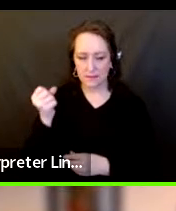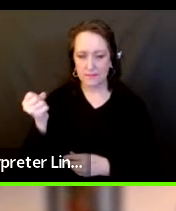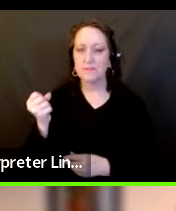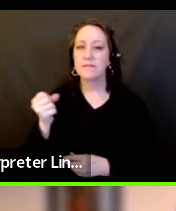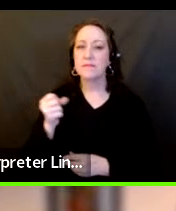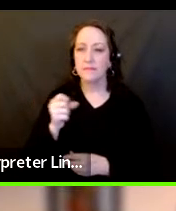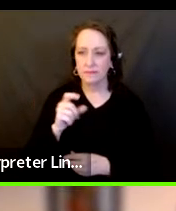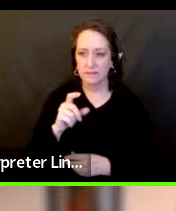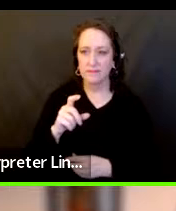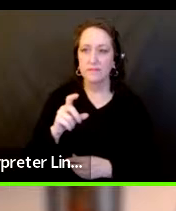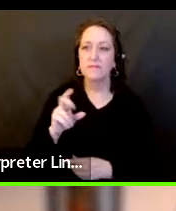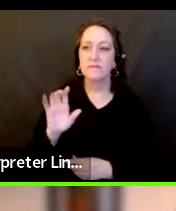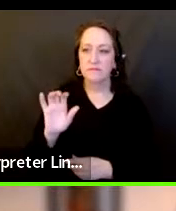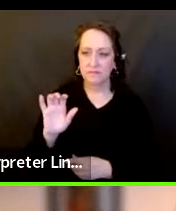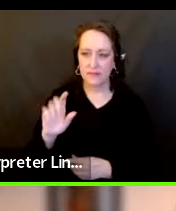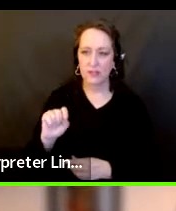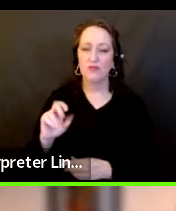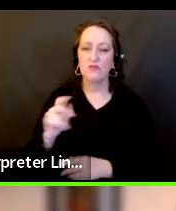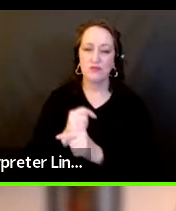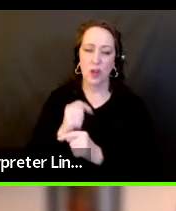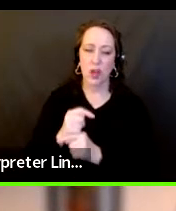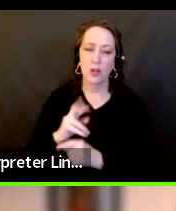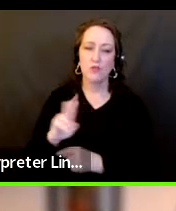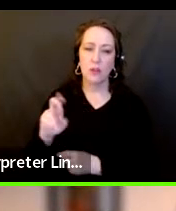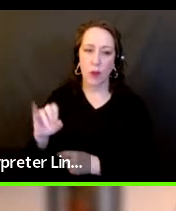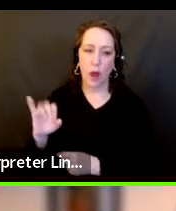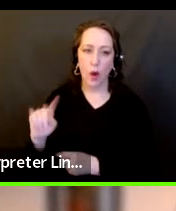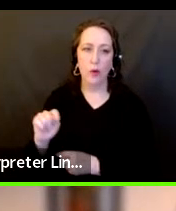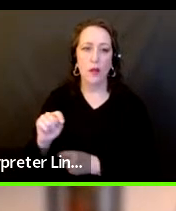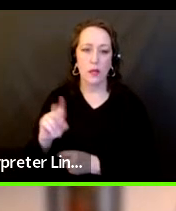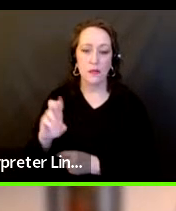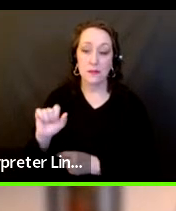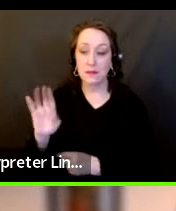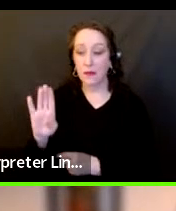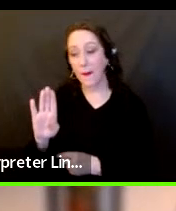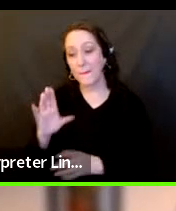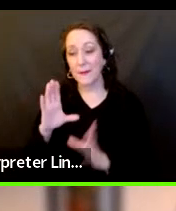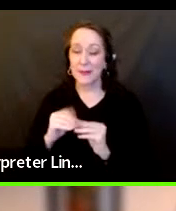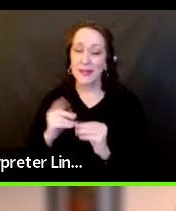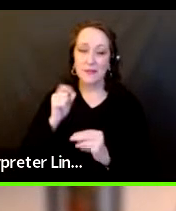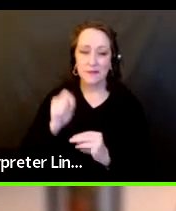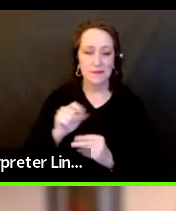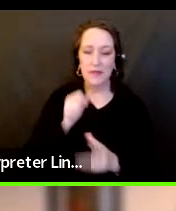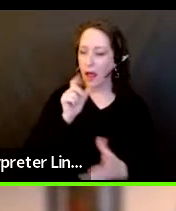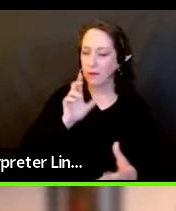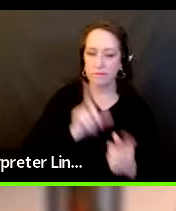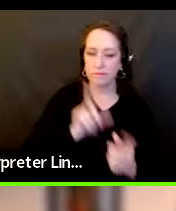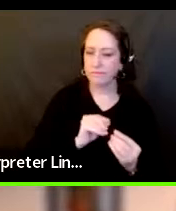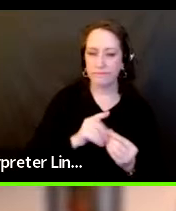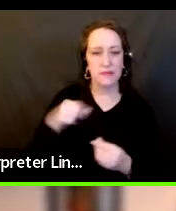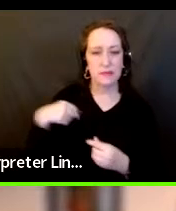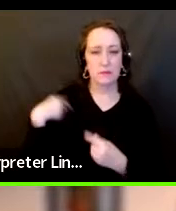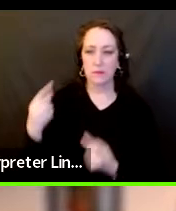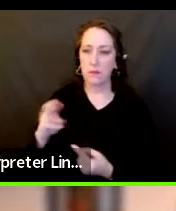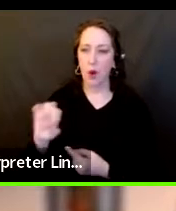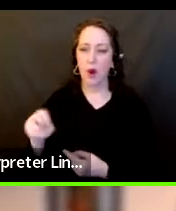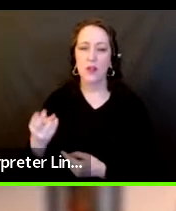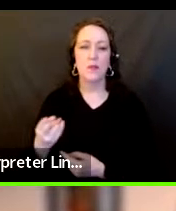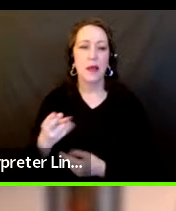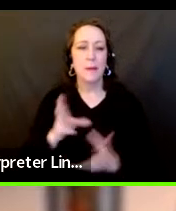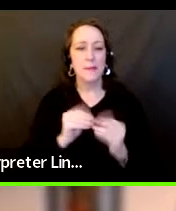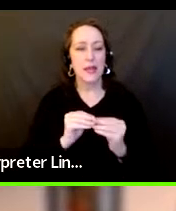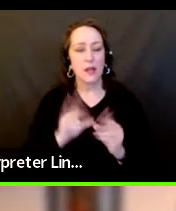truck rerouting subcommittee that hasn't met since March. But as Jeff mentioned, these meetings are